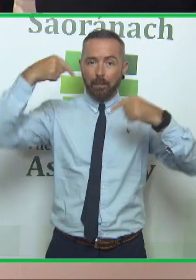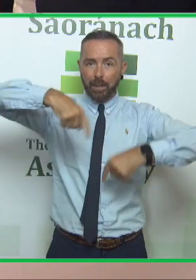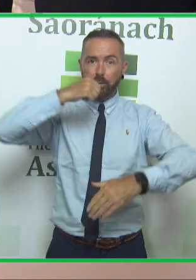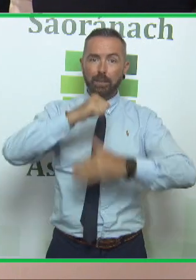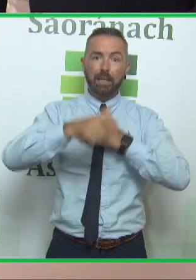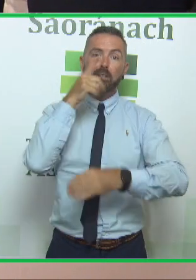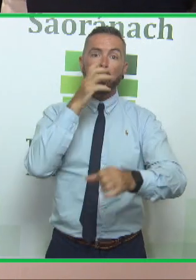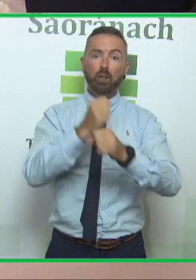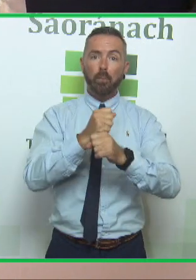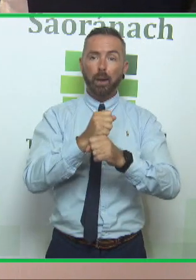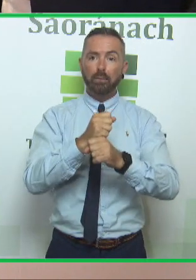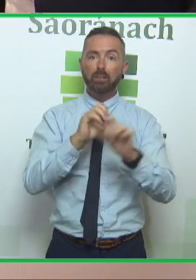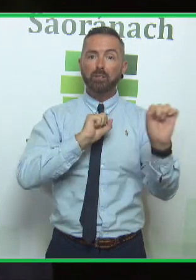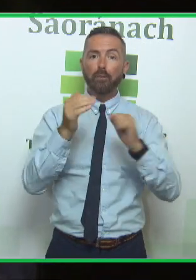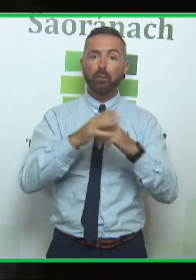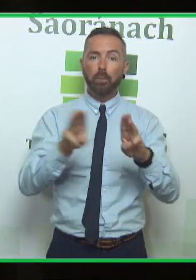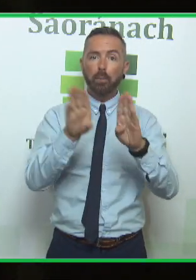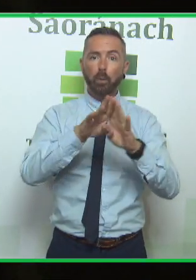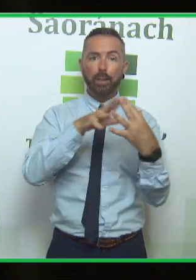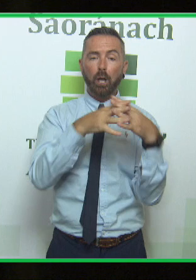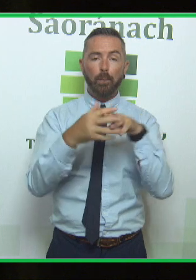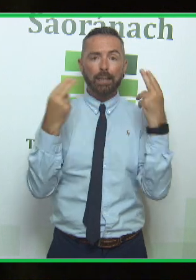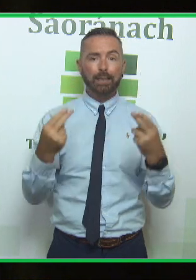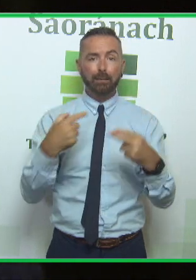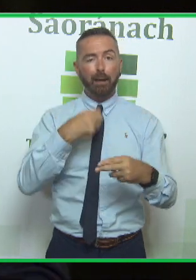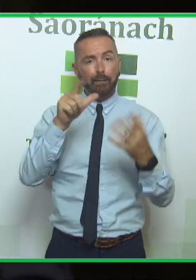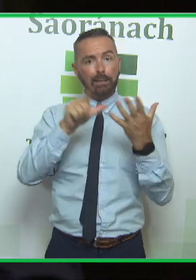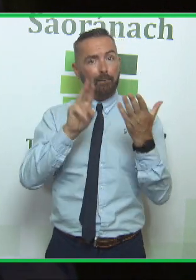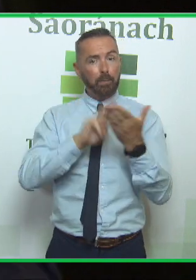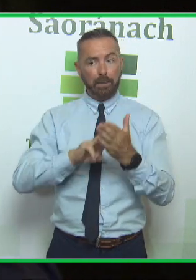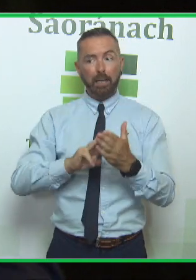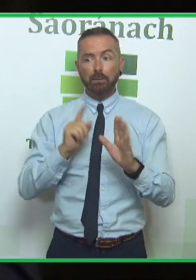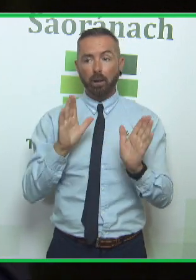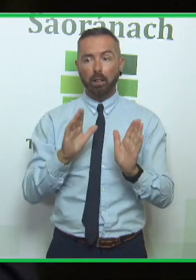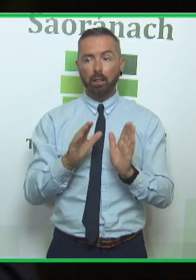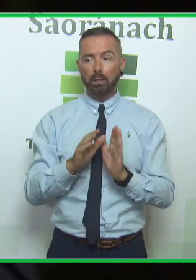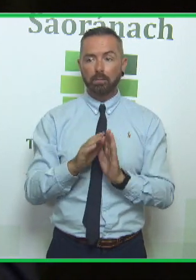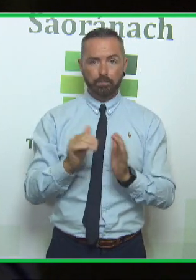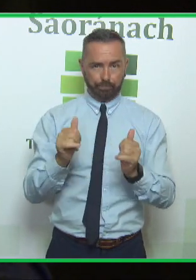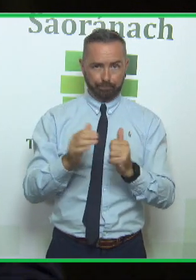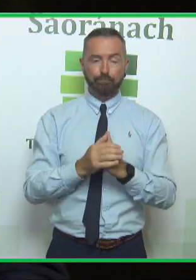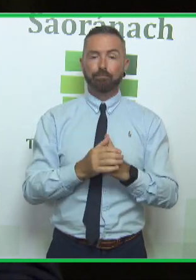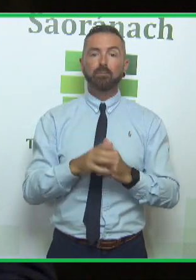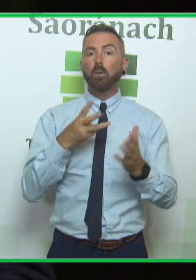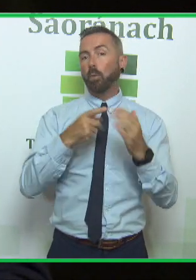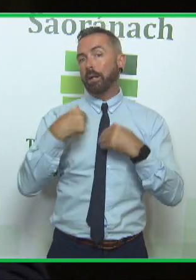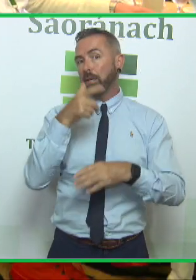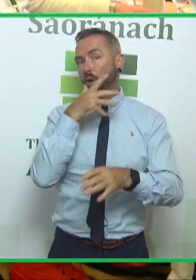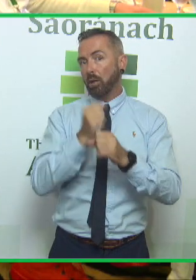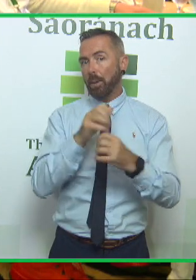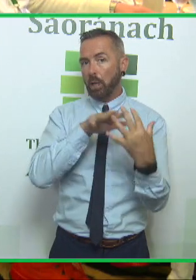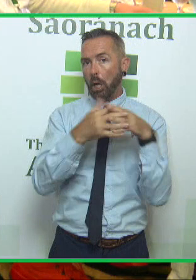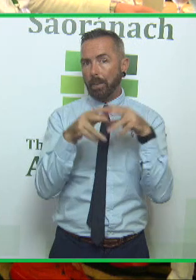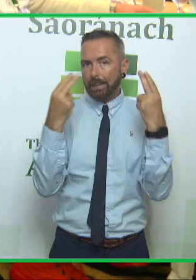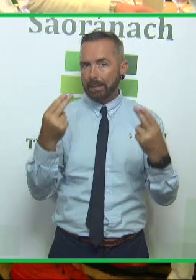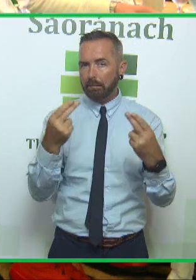low threshold services for people with complex needs. I have 7 minutes and it's ticking down. So when I talk about complex needs, I'm